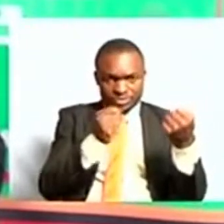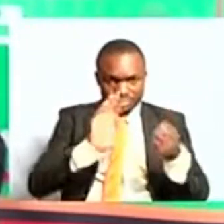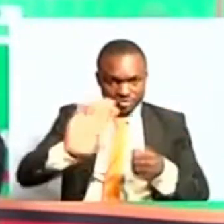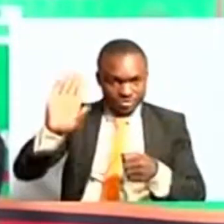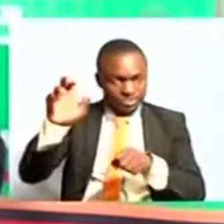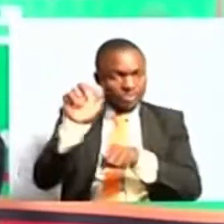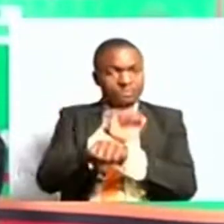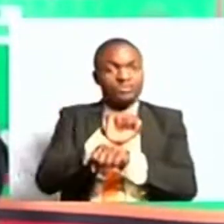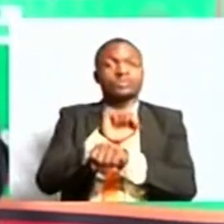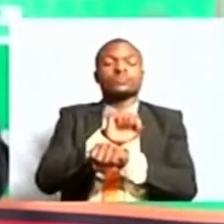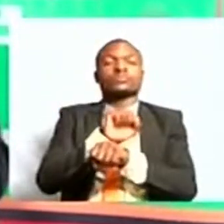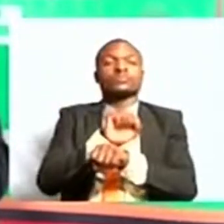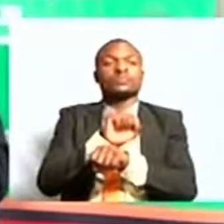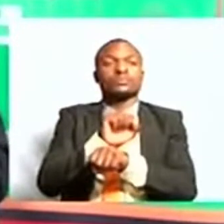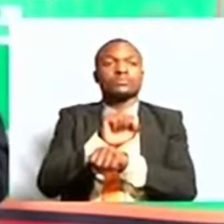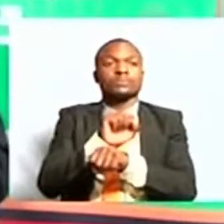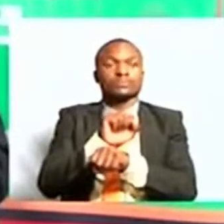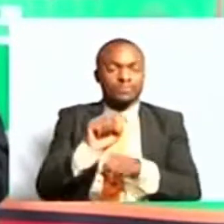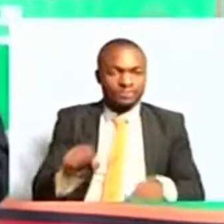uses